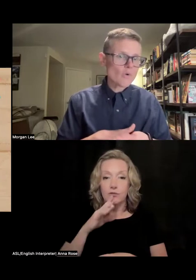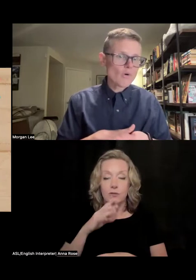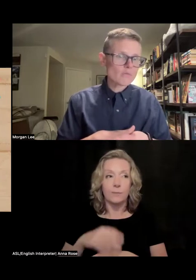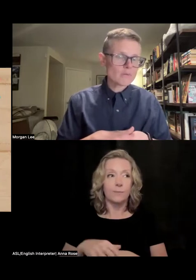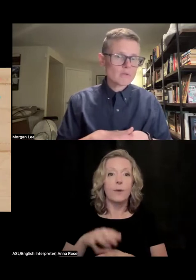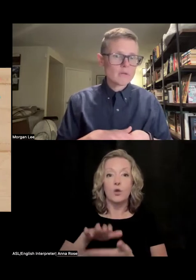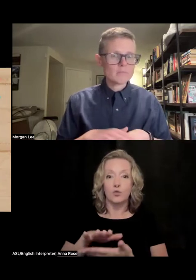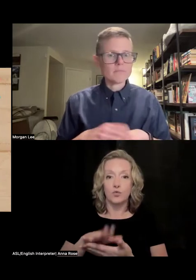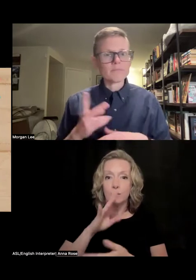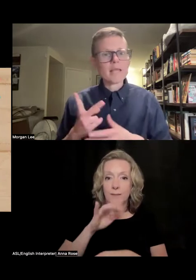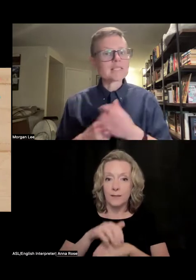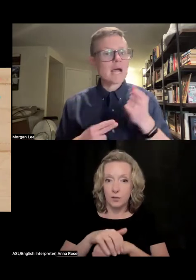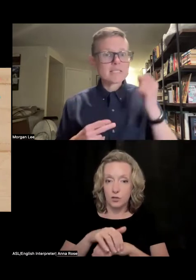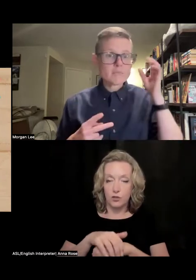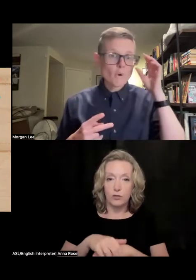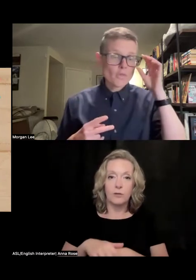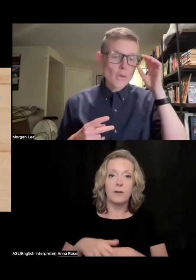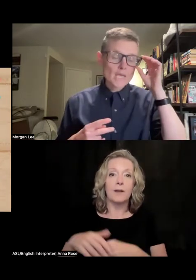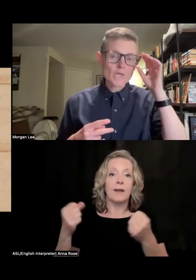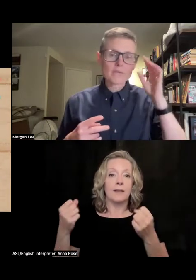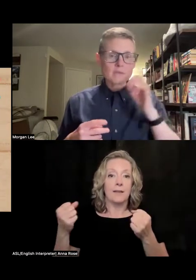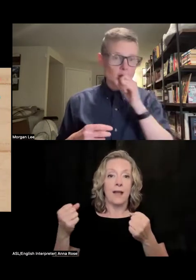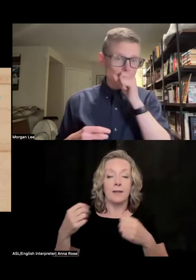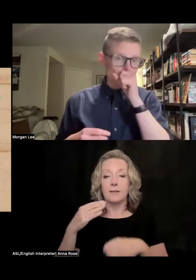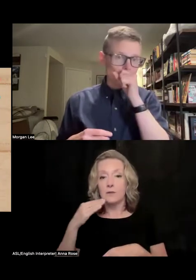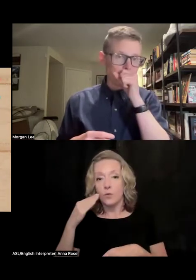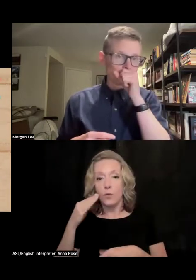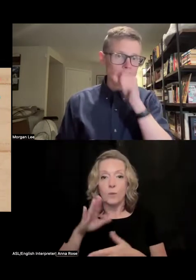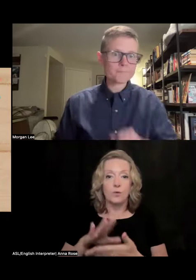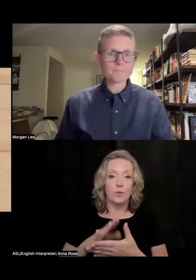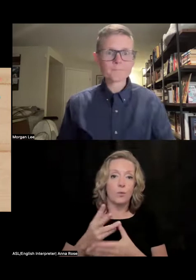at school, and signs in both locations.